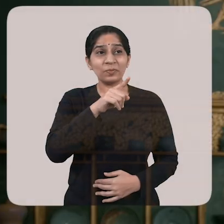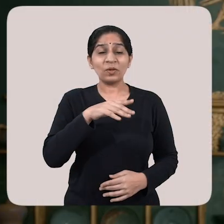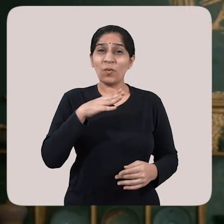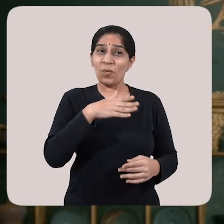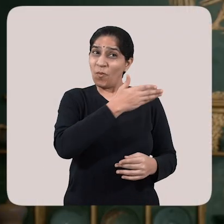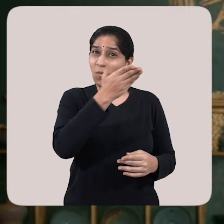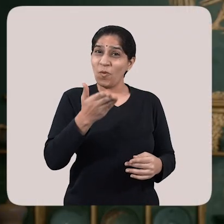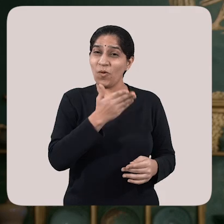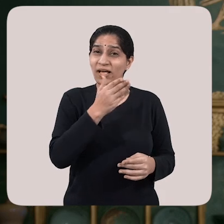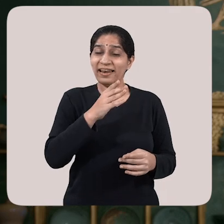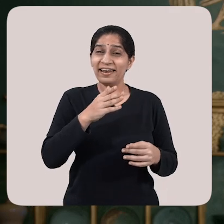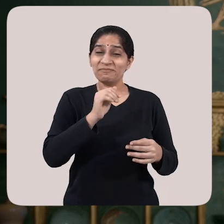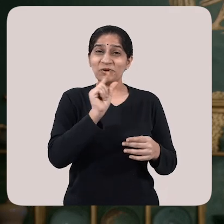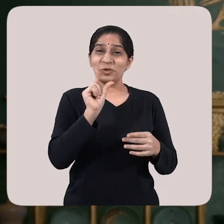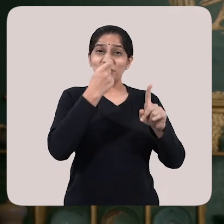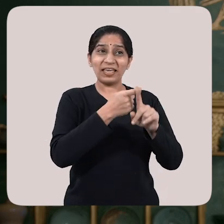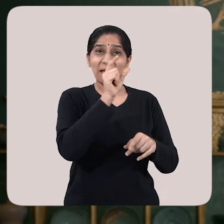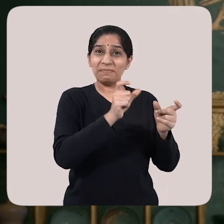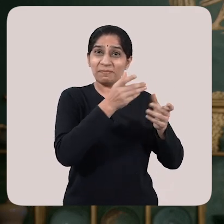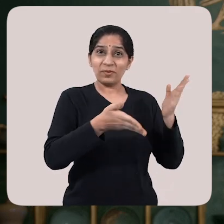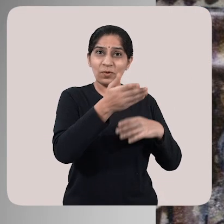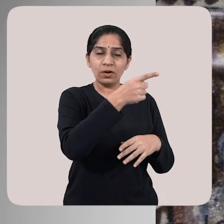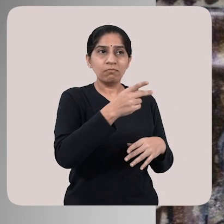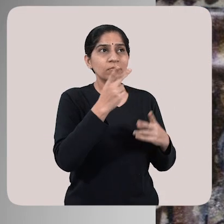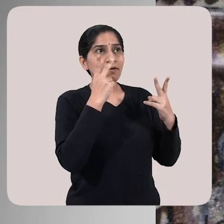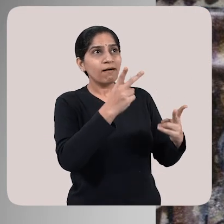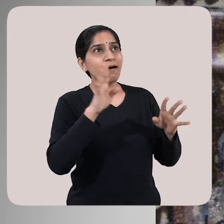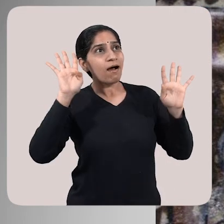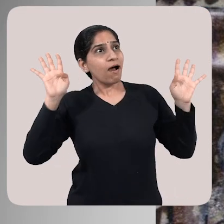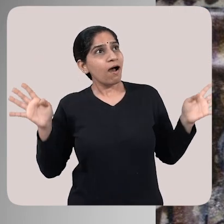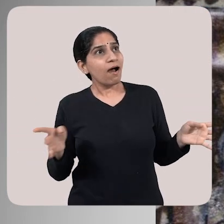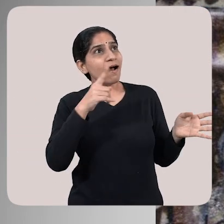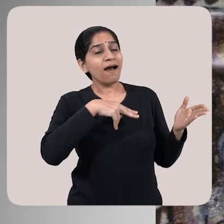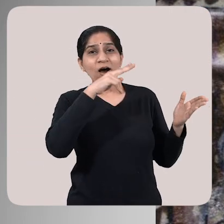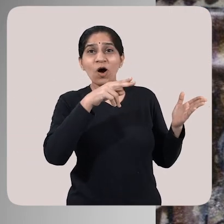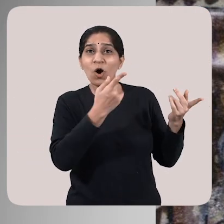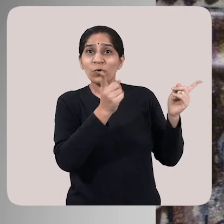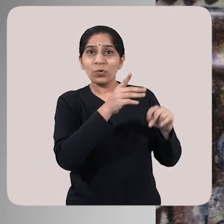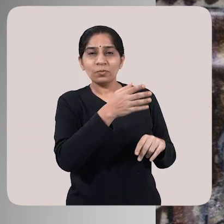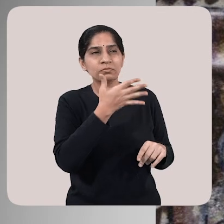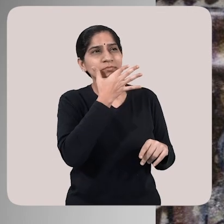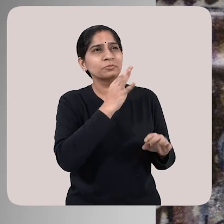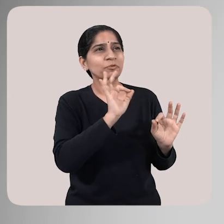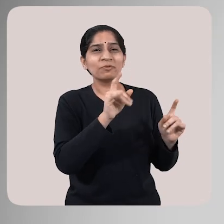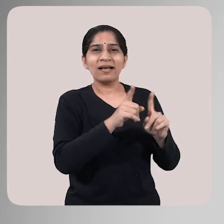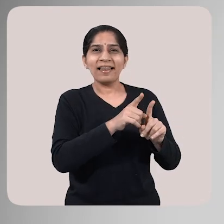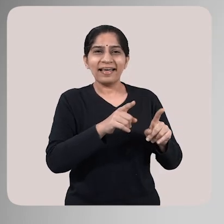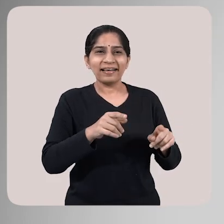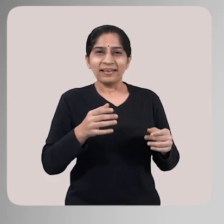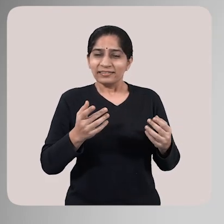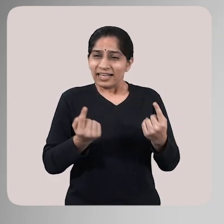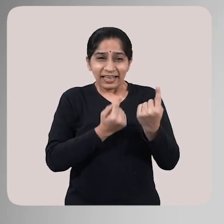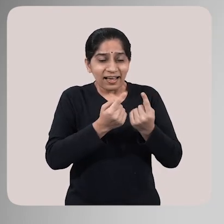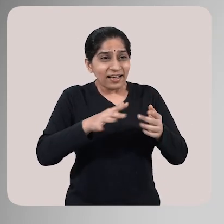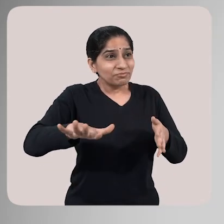For Victorian Britons, the peacock was a popular symbol that evoked seemingly exotic landscapes. During